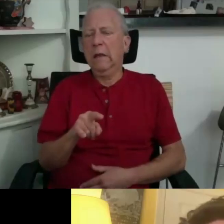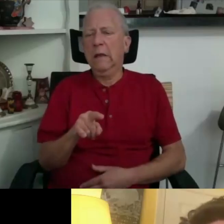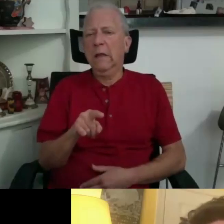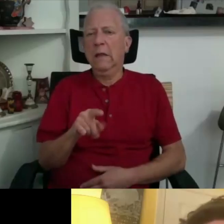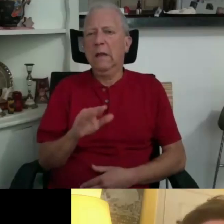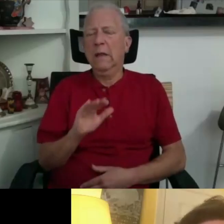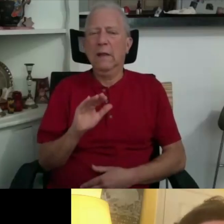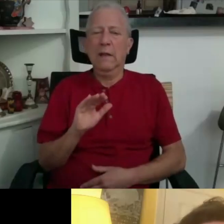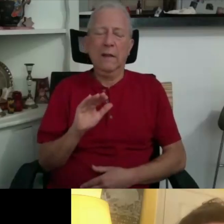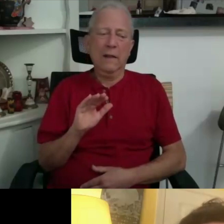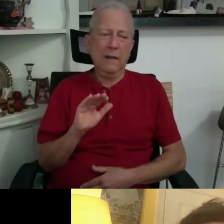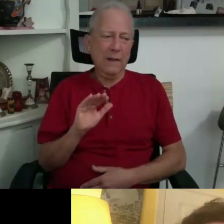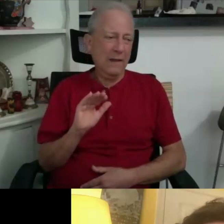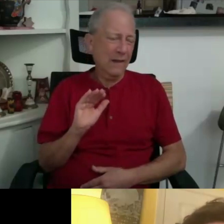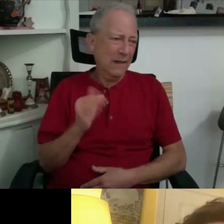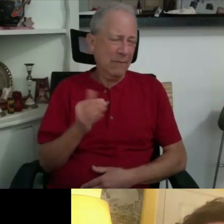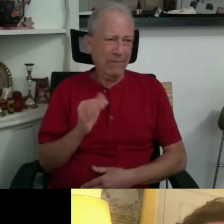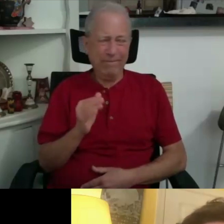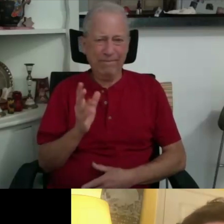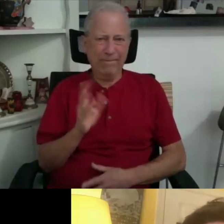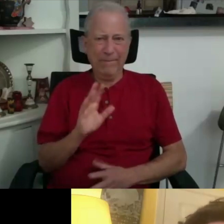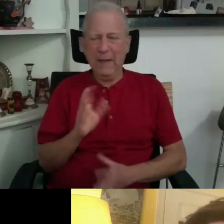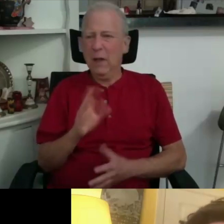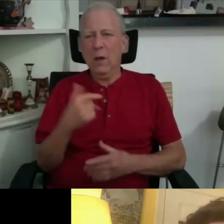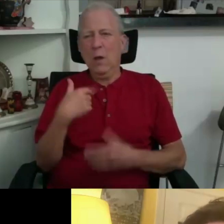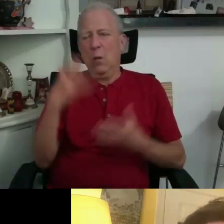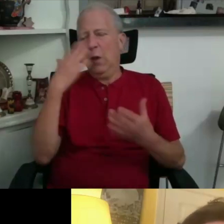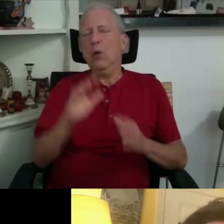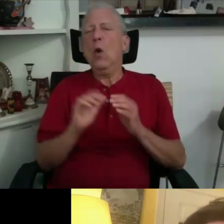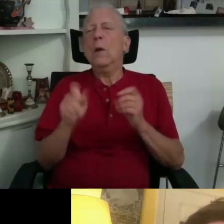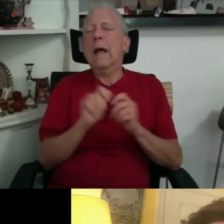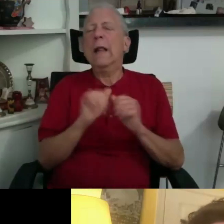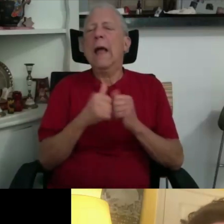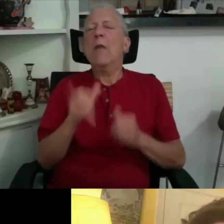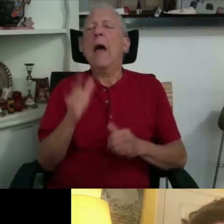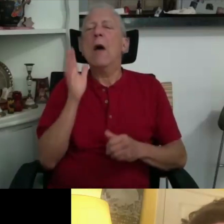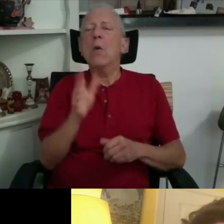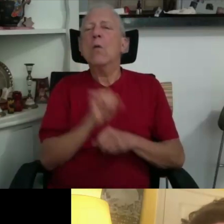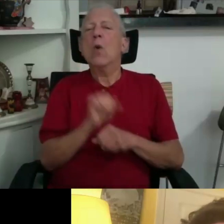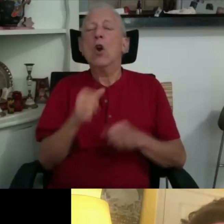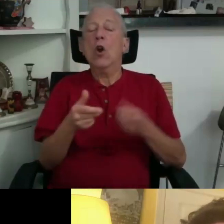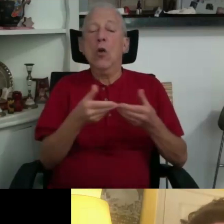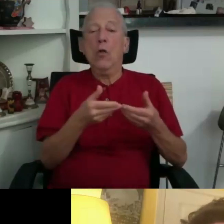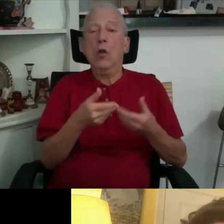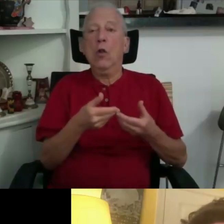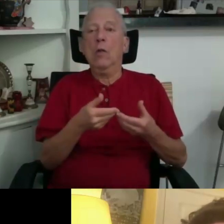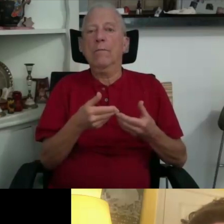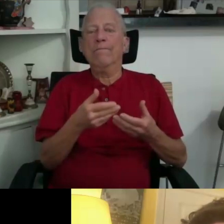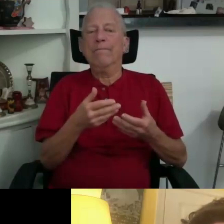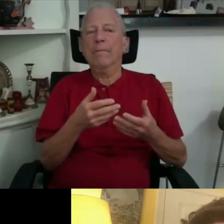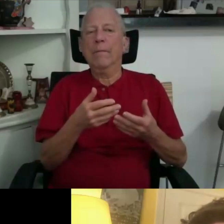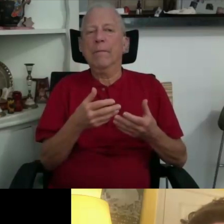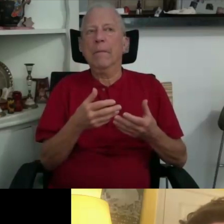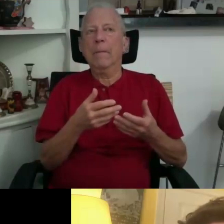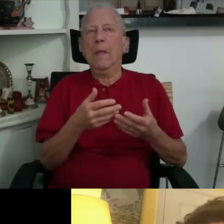tell whether, like, exactly how that would work. I mean, the law says that the government has to